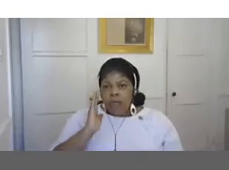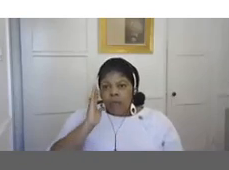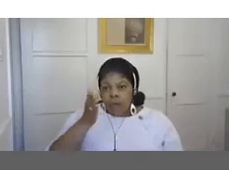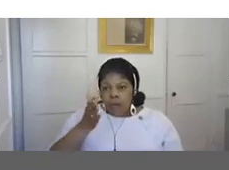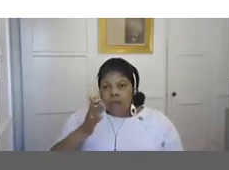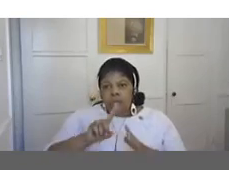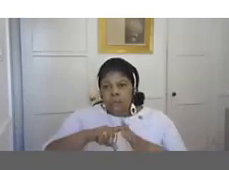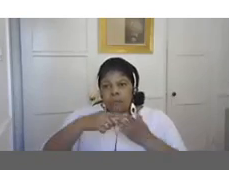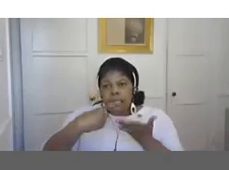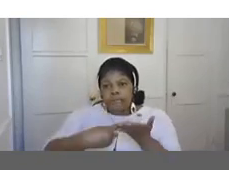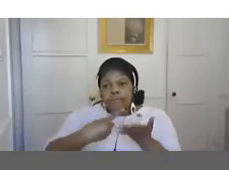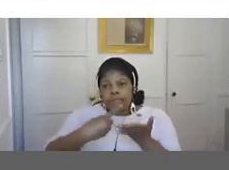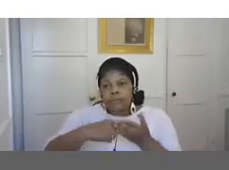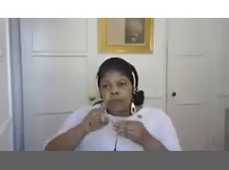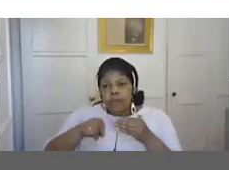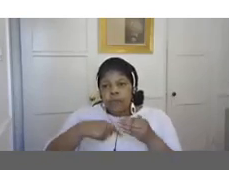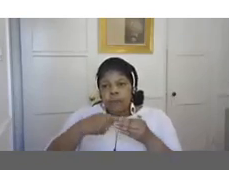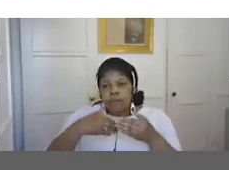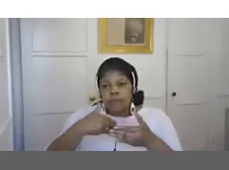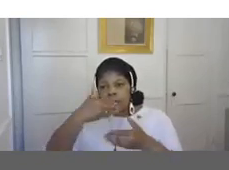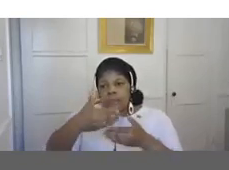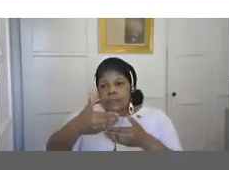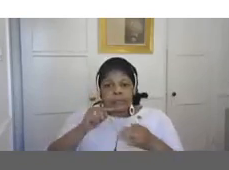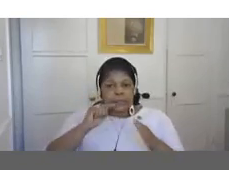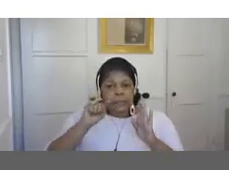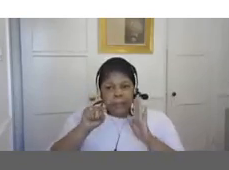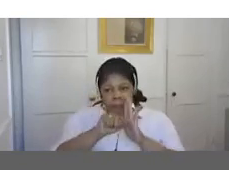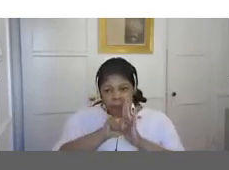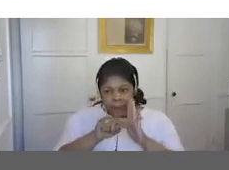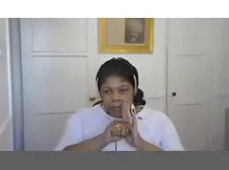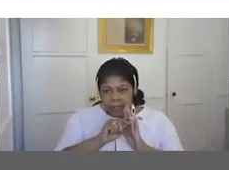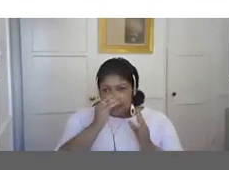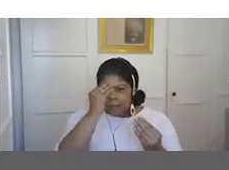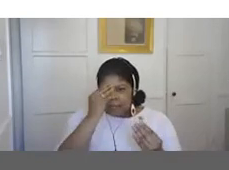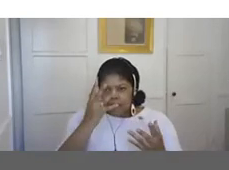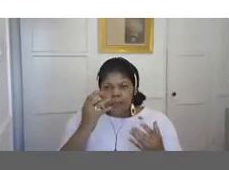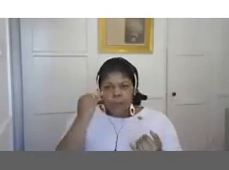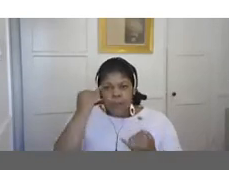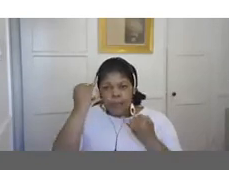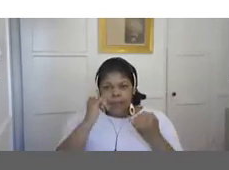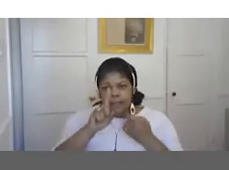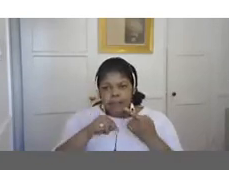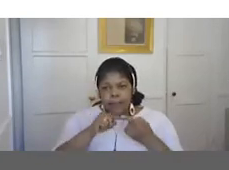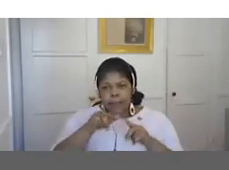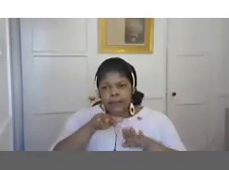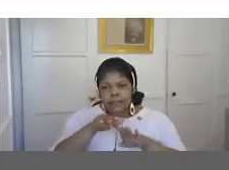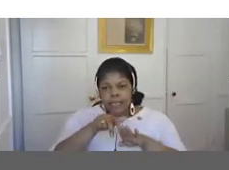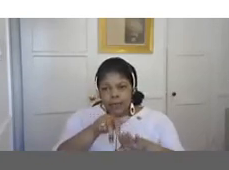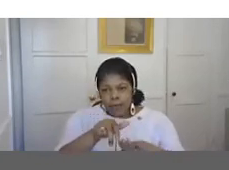talking about the next assignment, the Doki Doki assignment, to get some ideas for skateboard decks and that sort of thing.